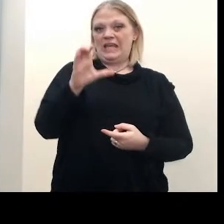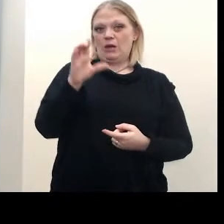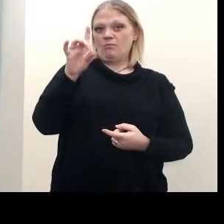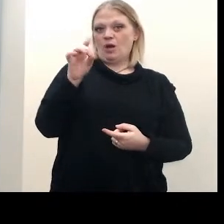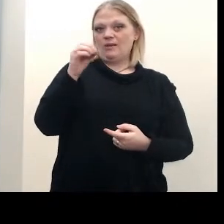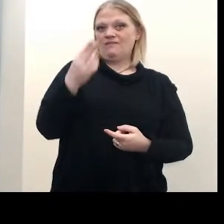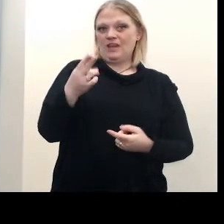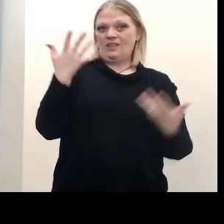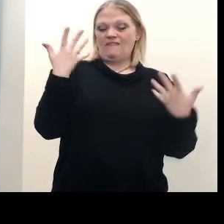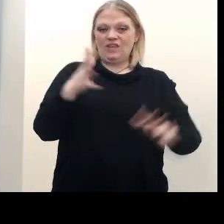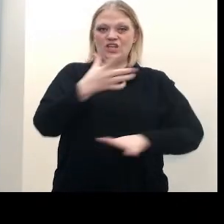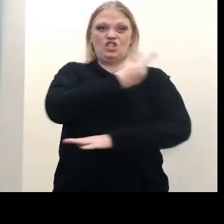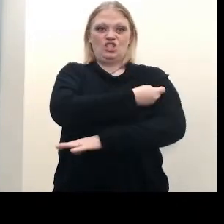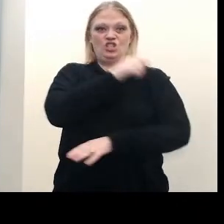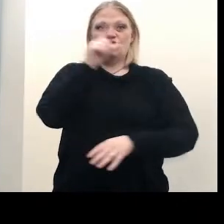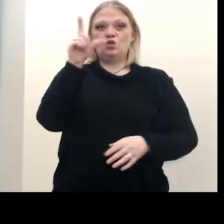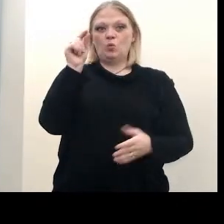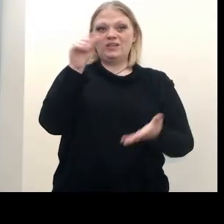has administered